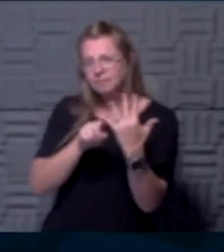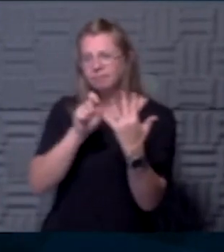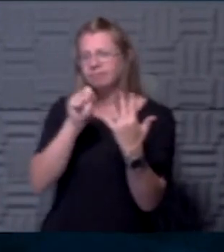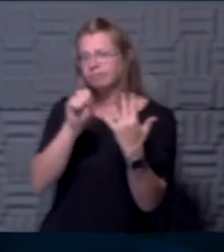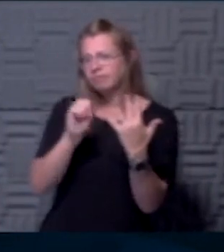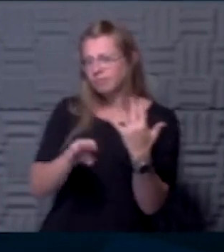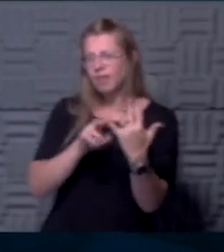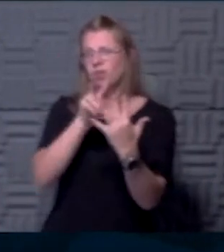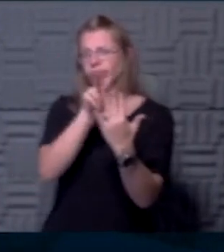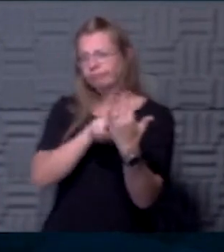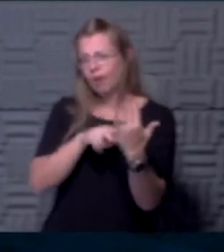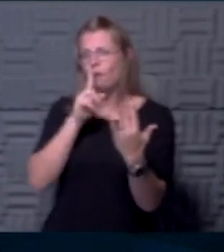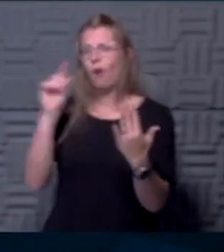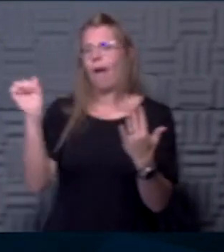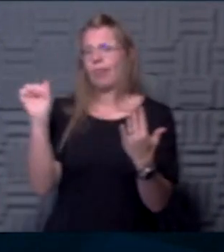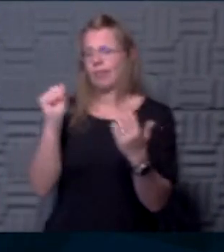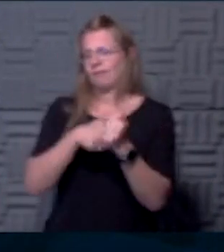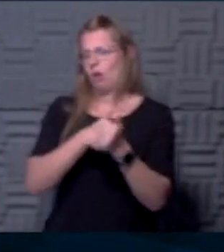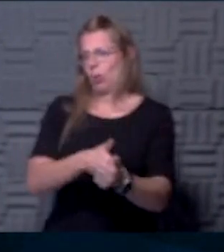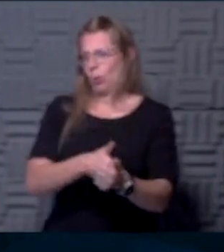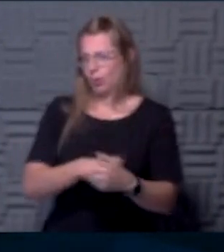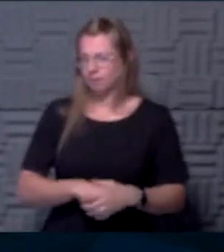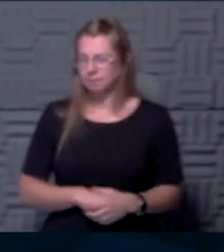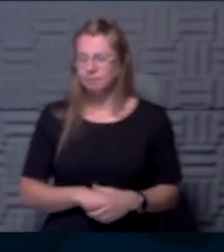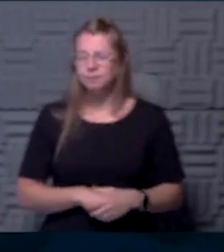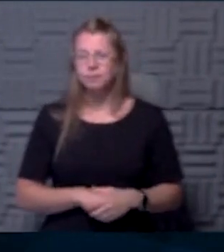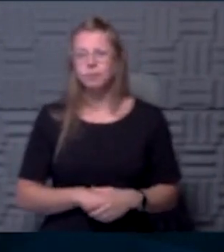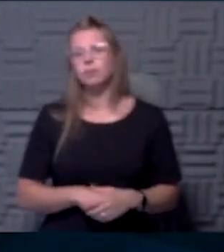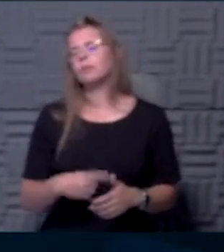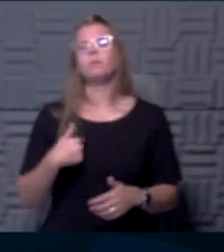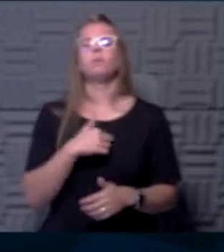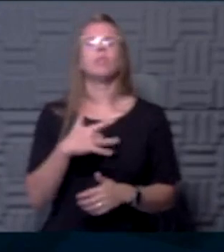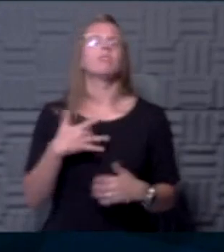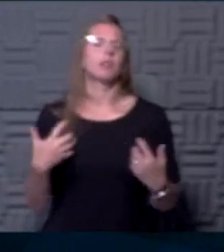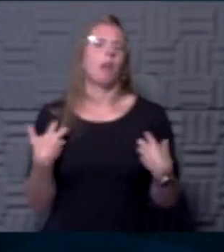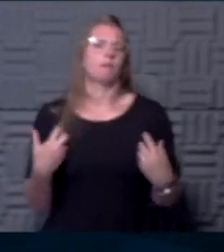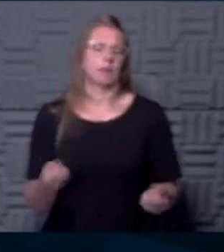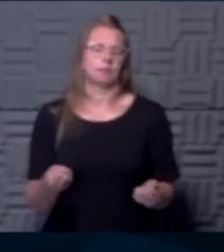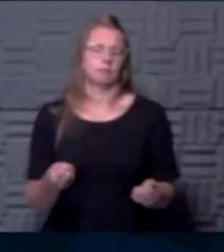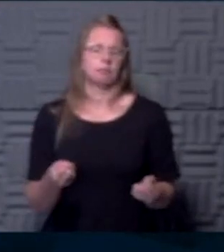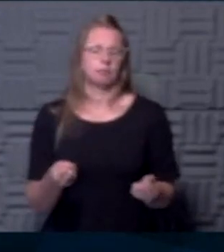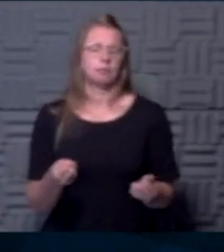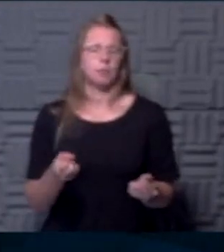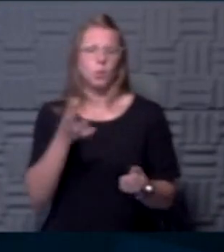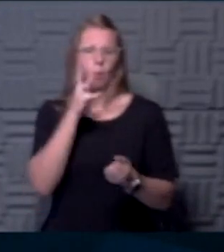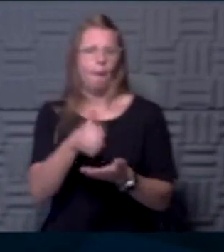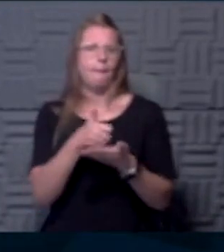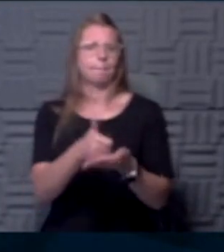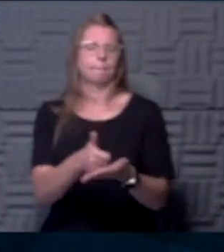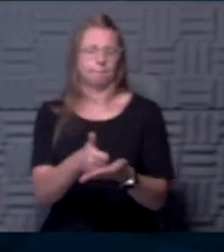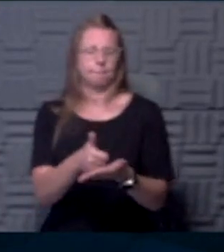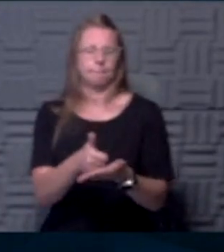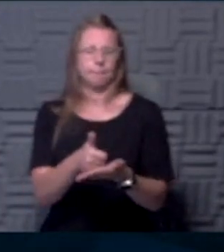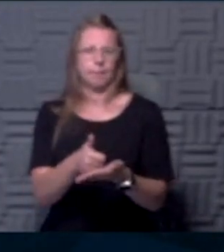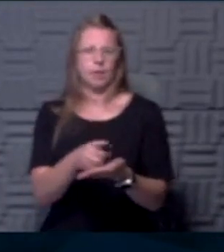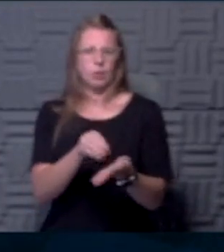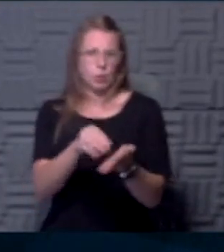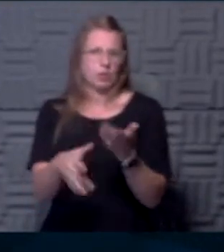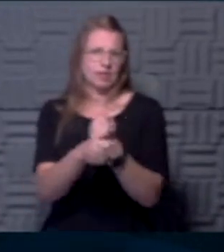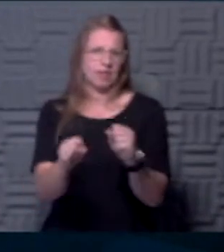our athletes to follow. And so we feel pretty confident that that's going to help keep our students